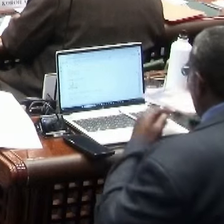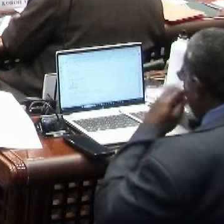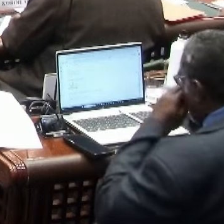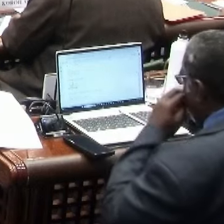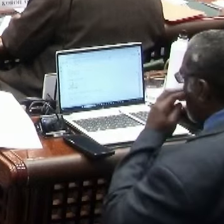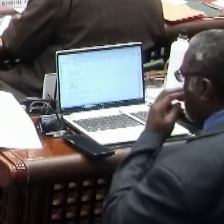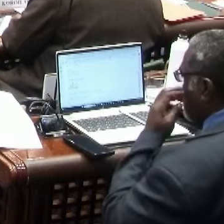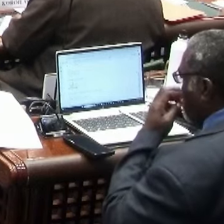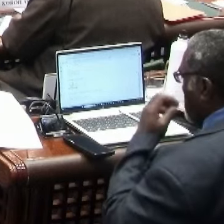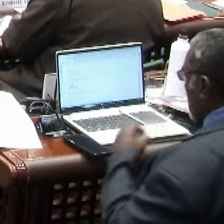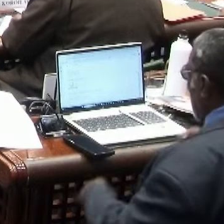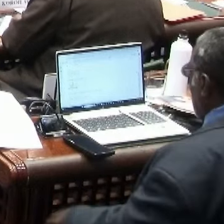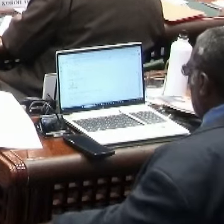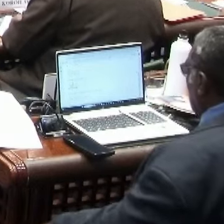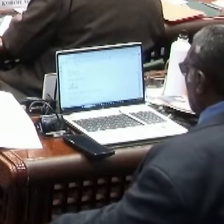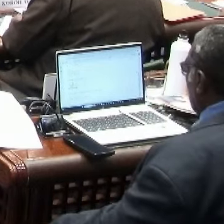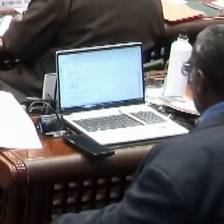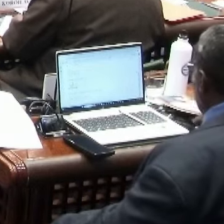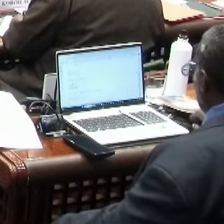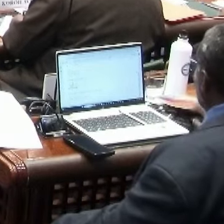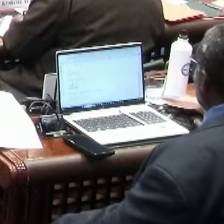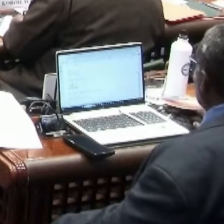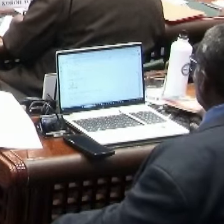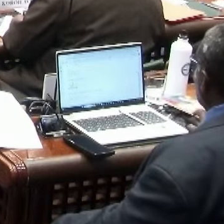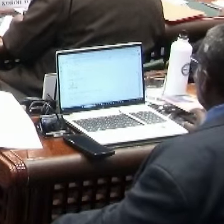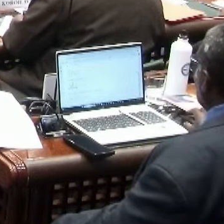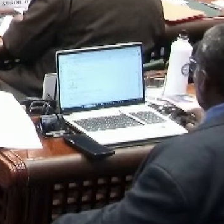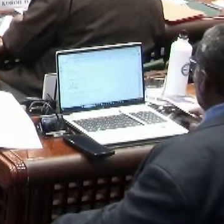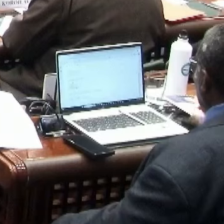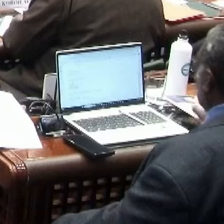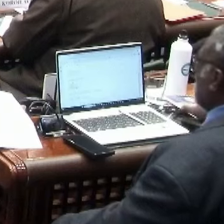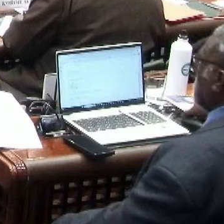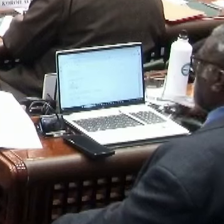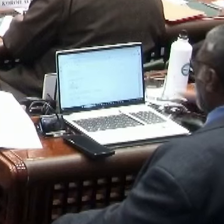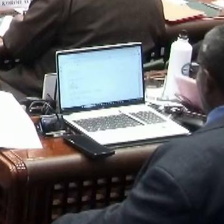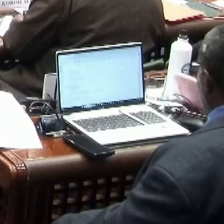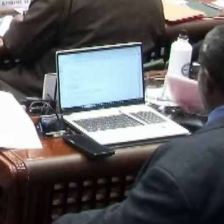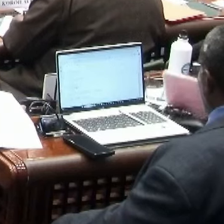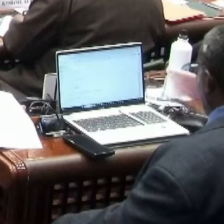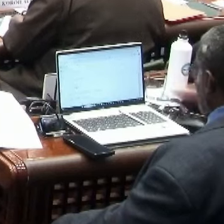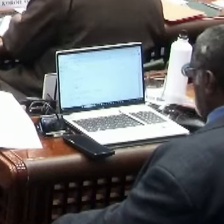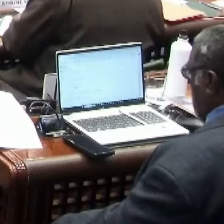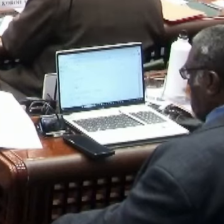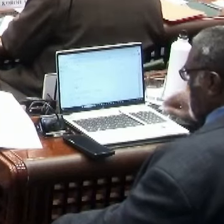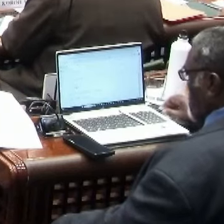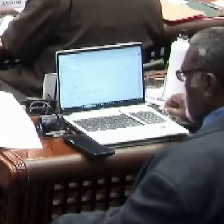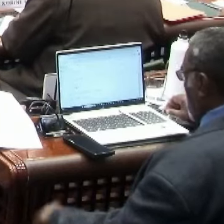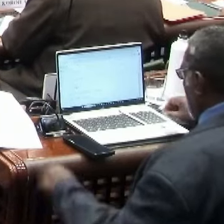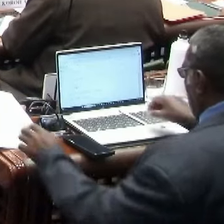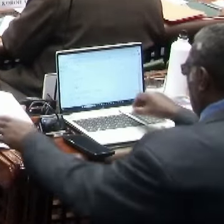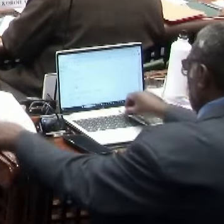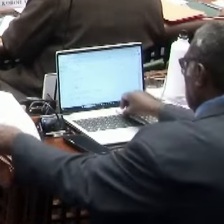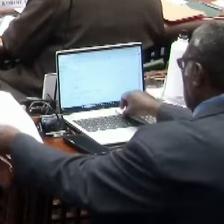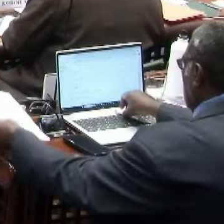Thank you, Honourable Speaker. The Honourable Prime Minister, the Honourable Leader of Opposition, Honourable Deputy Prime